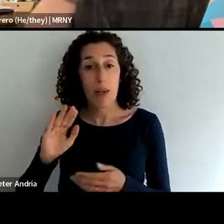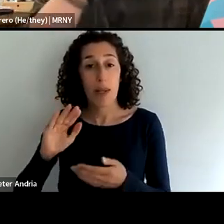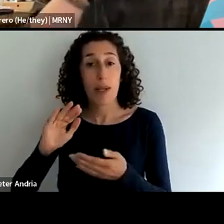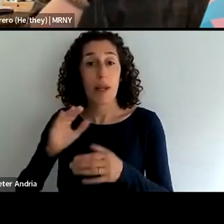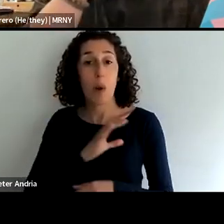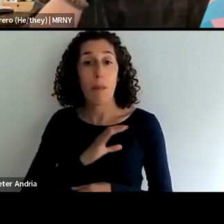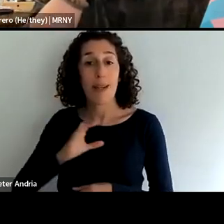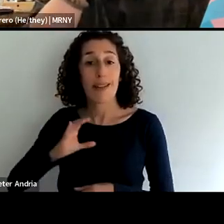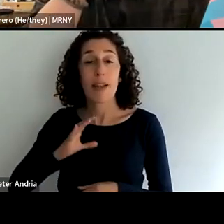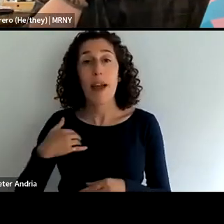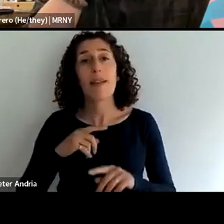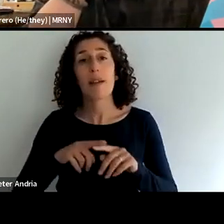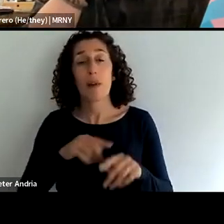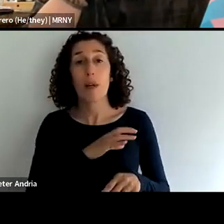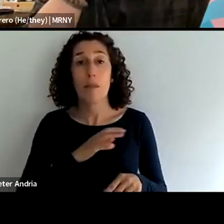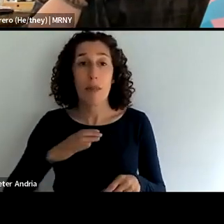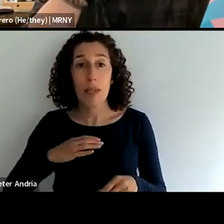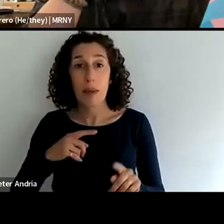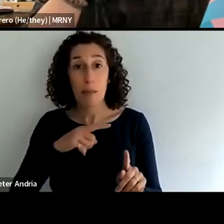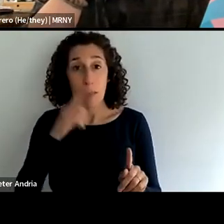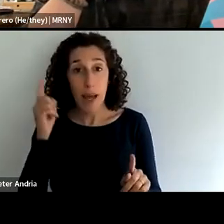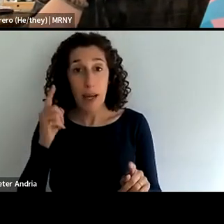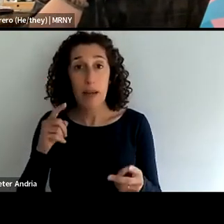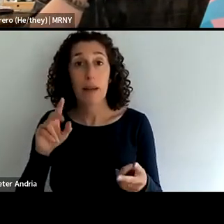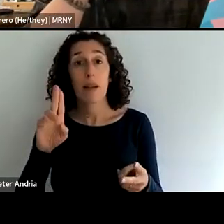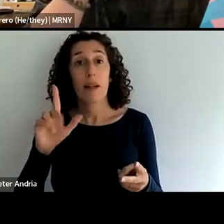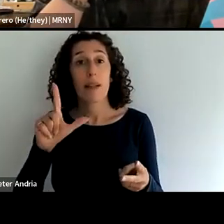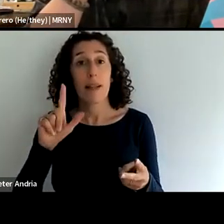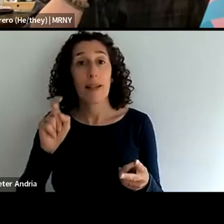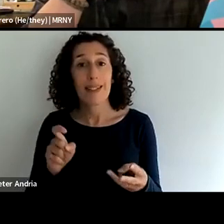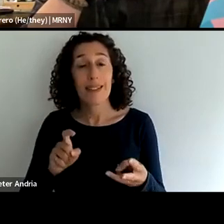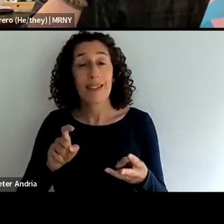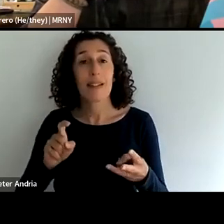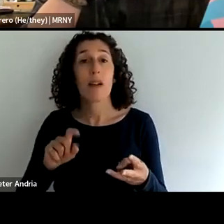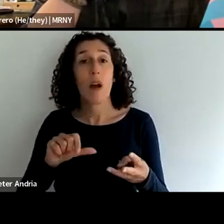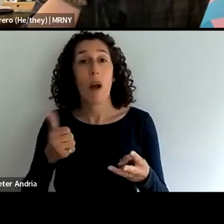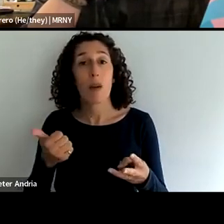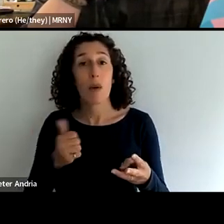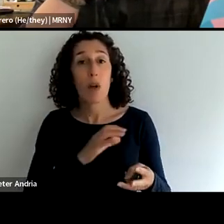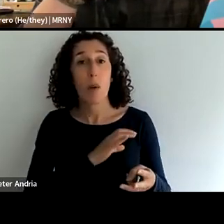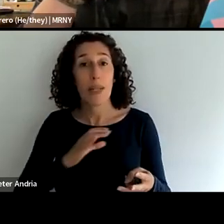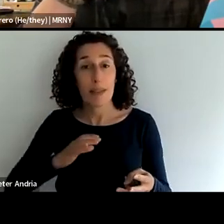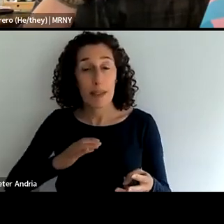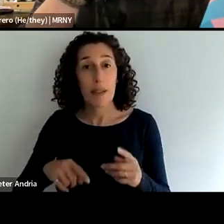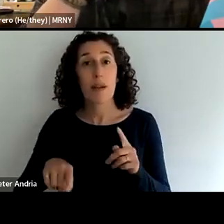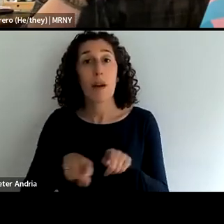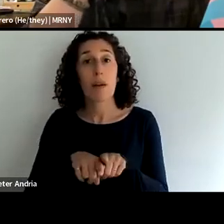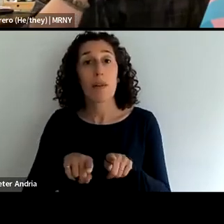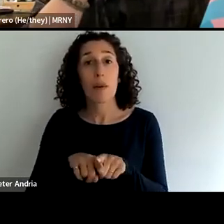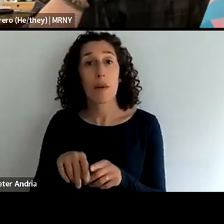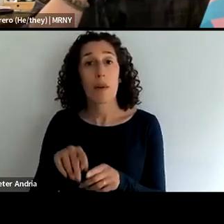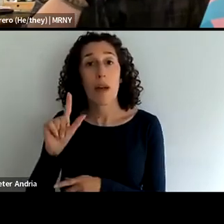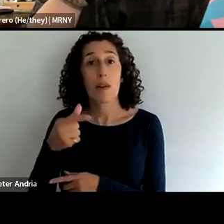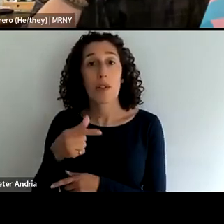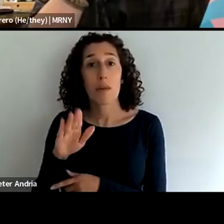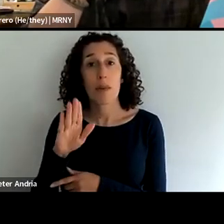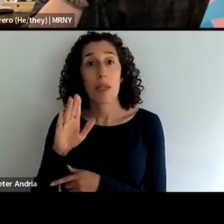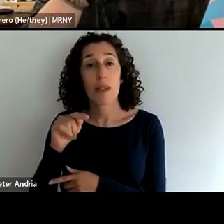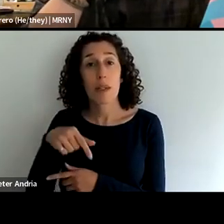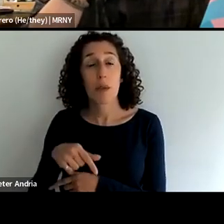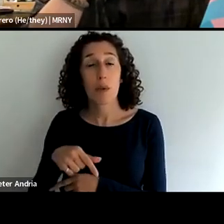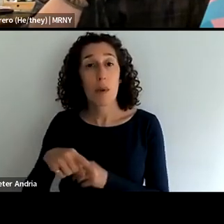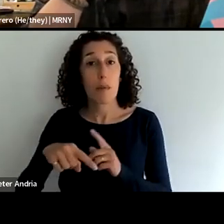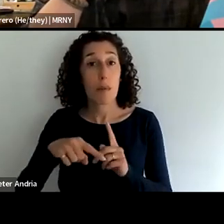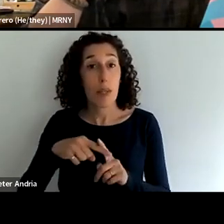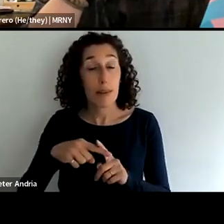committee, a Latinx committee, Asian American, so on. And even within the LGBTQ plus committee, there's now a new committee